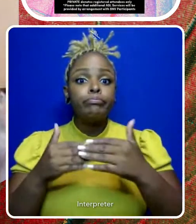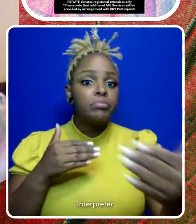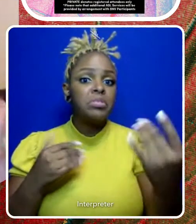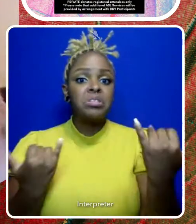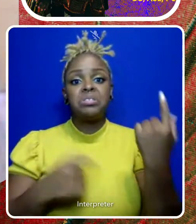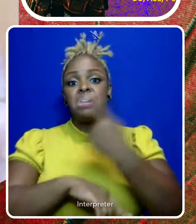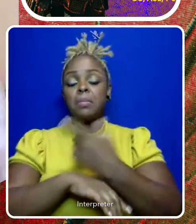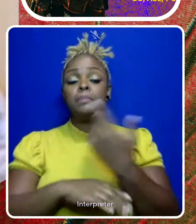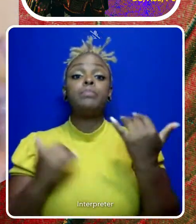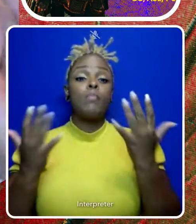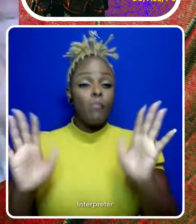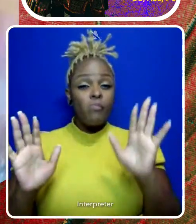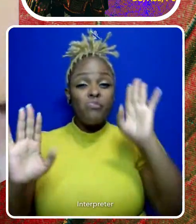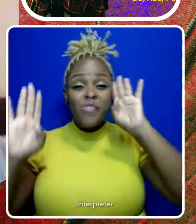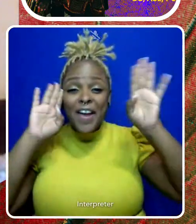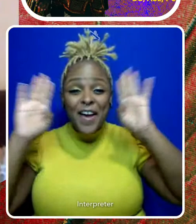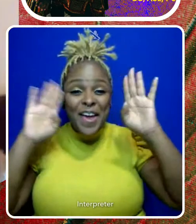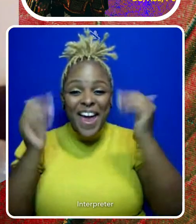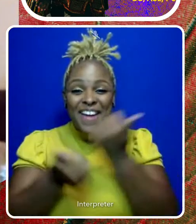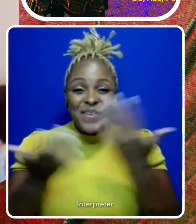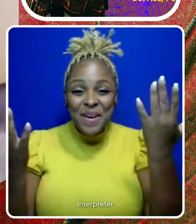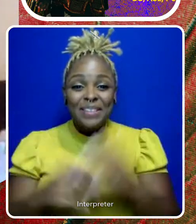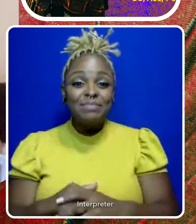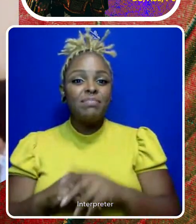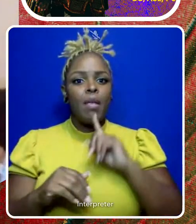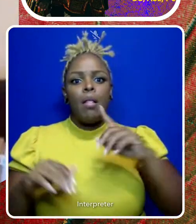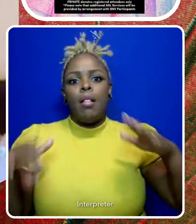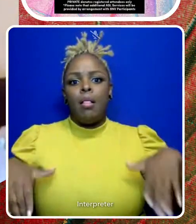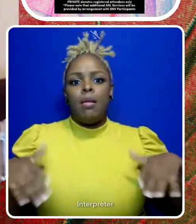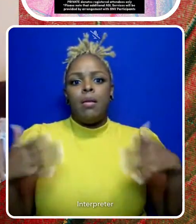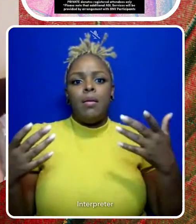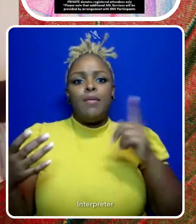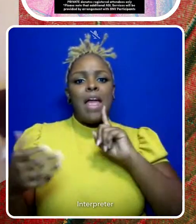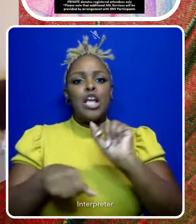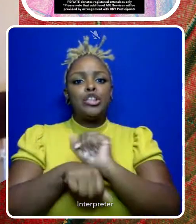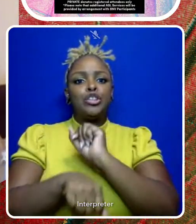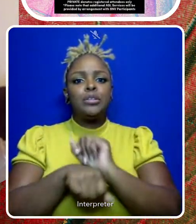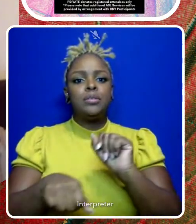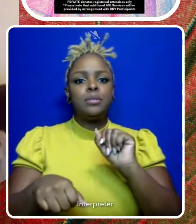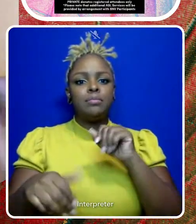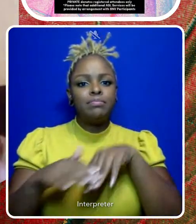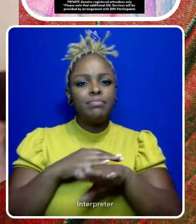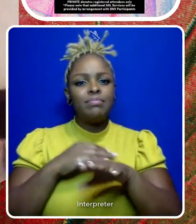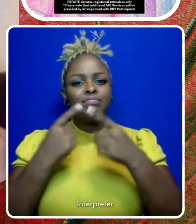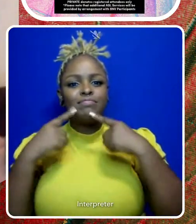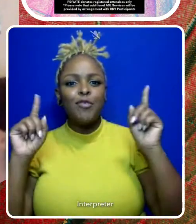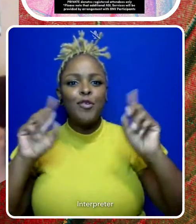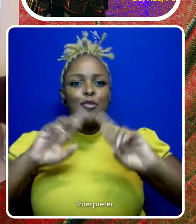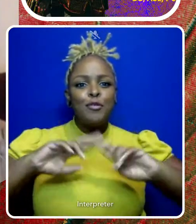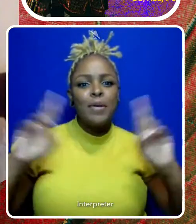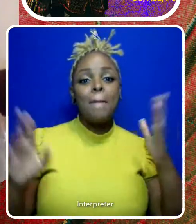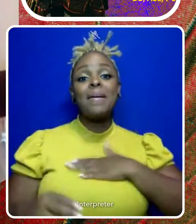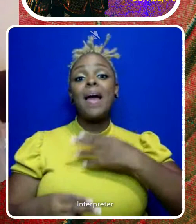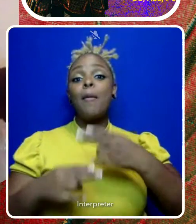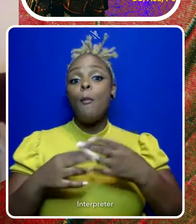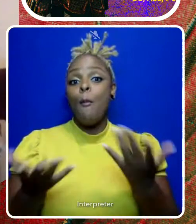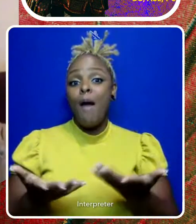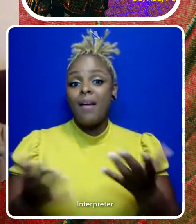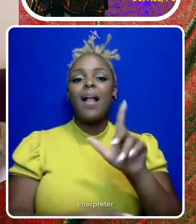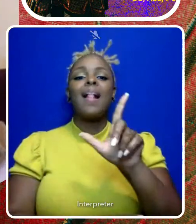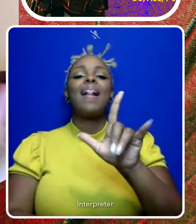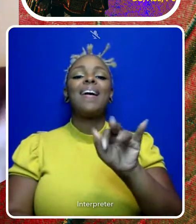of already gotten into it. My name is Linda B, and a poetry slam is a competition in which